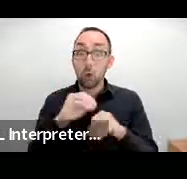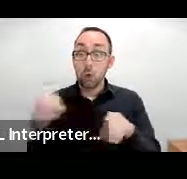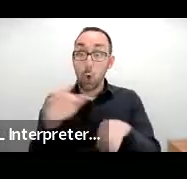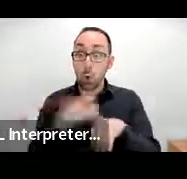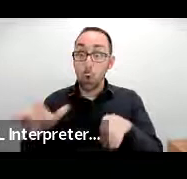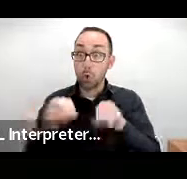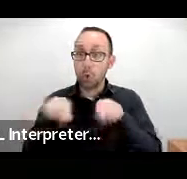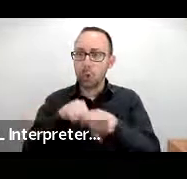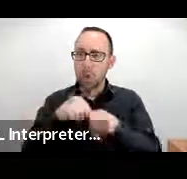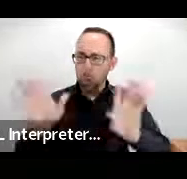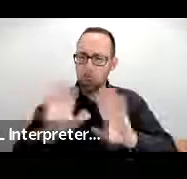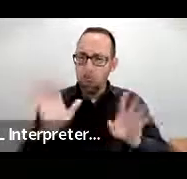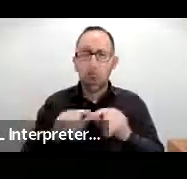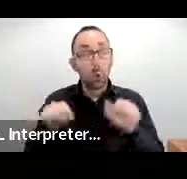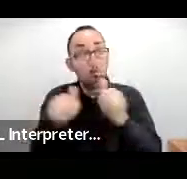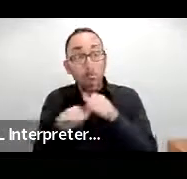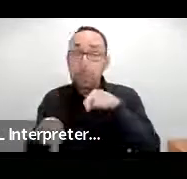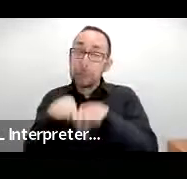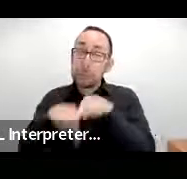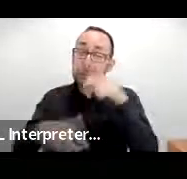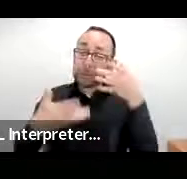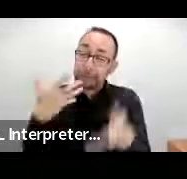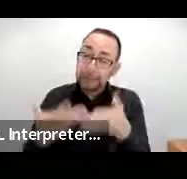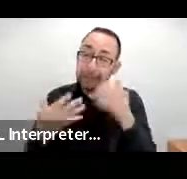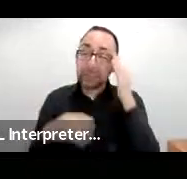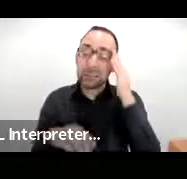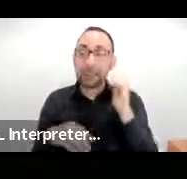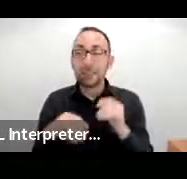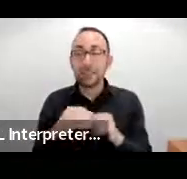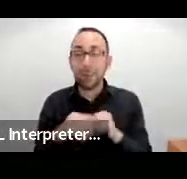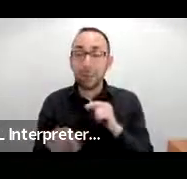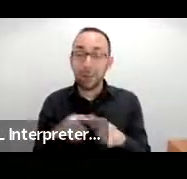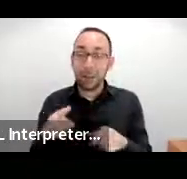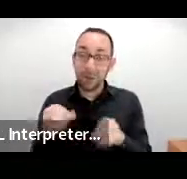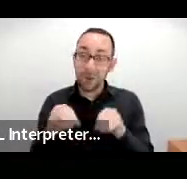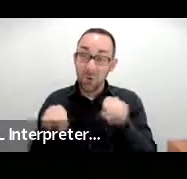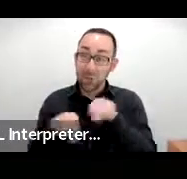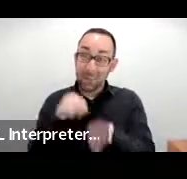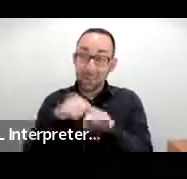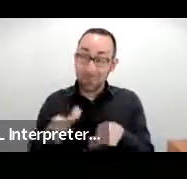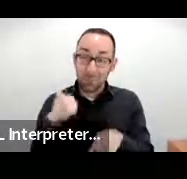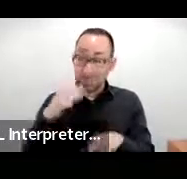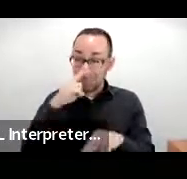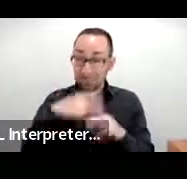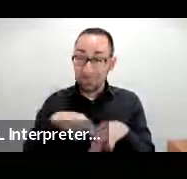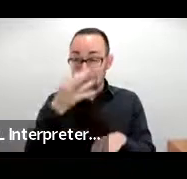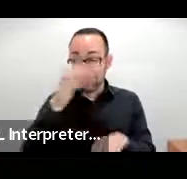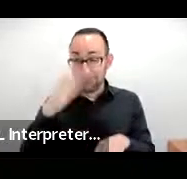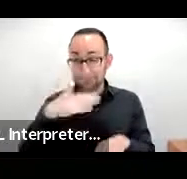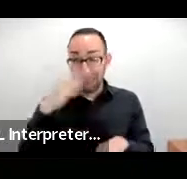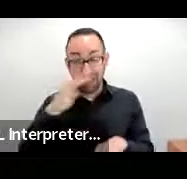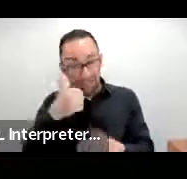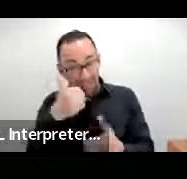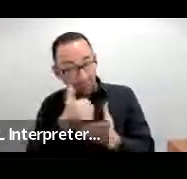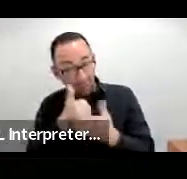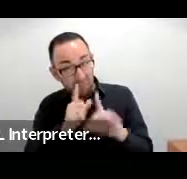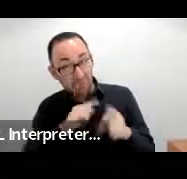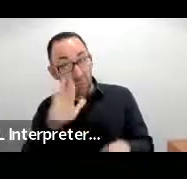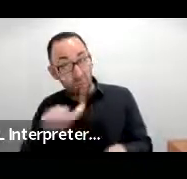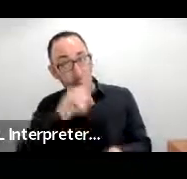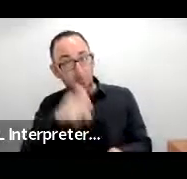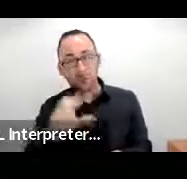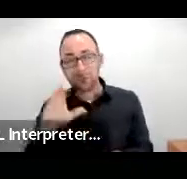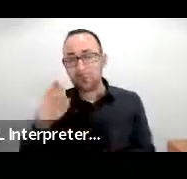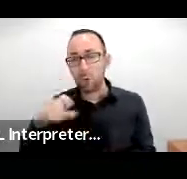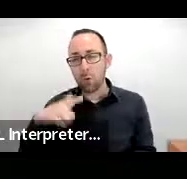That will not be fun for them or for you when they come home. Yeah. Okay. Does that help with the answer? Yes.